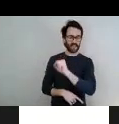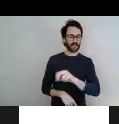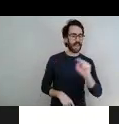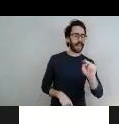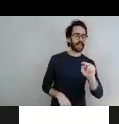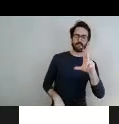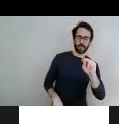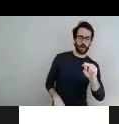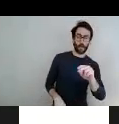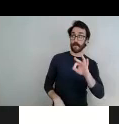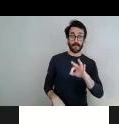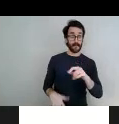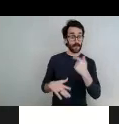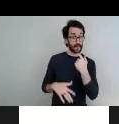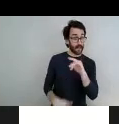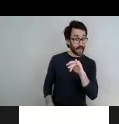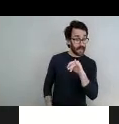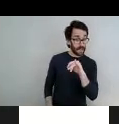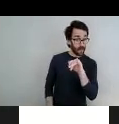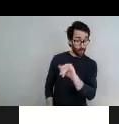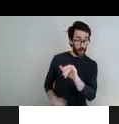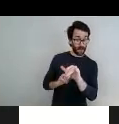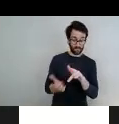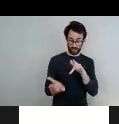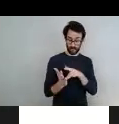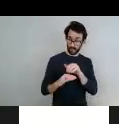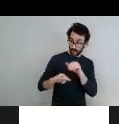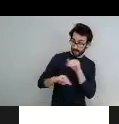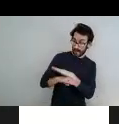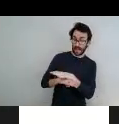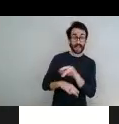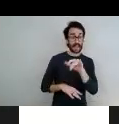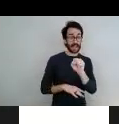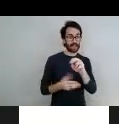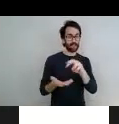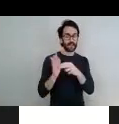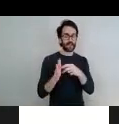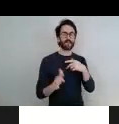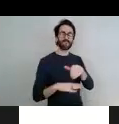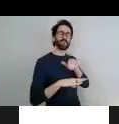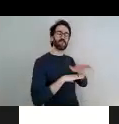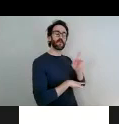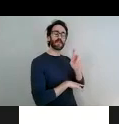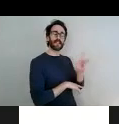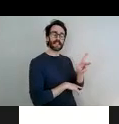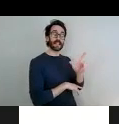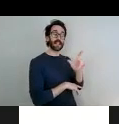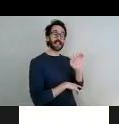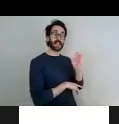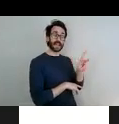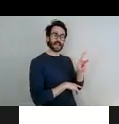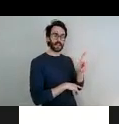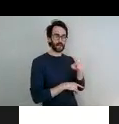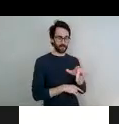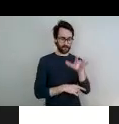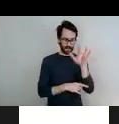answer Y, what happens is you'll get that fraudulent link, and it claims that you have to click on that link to be able to